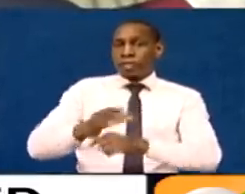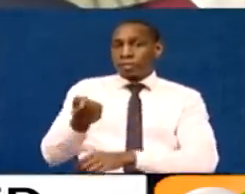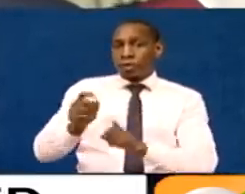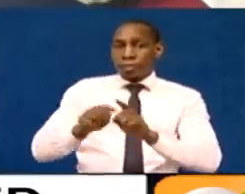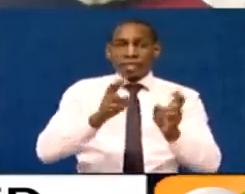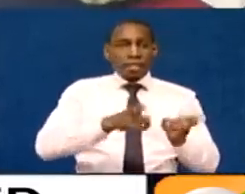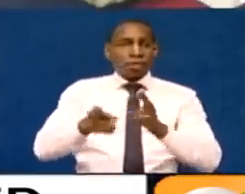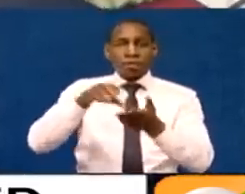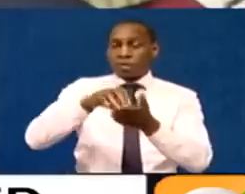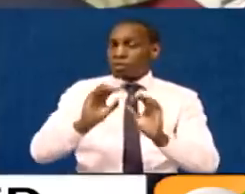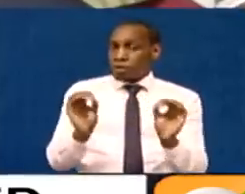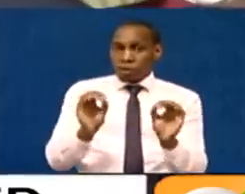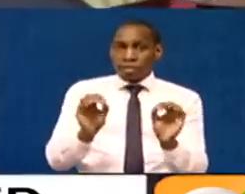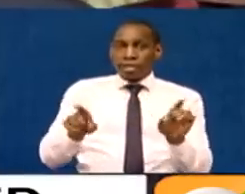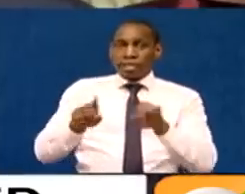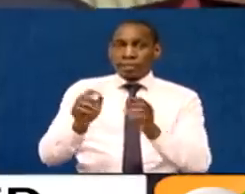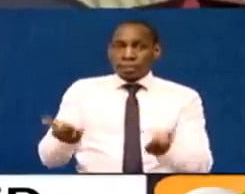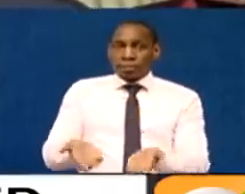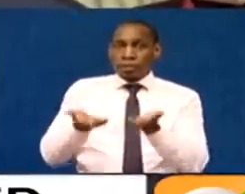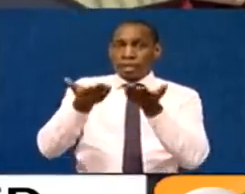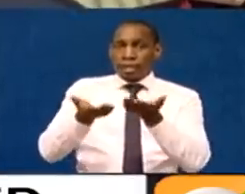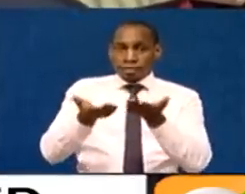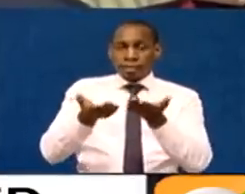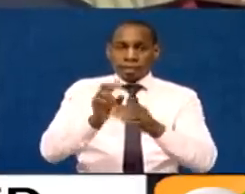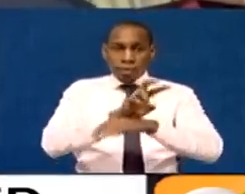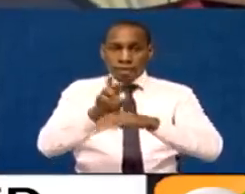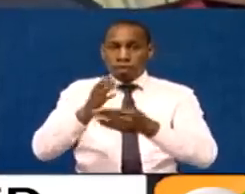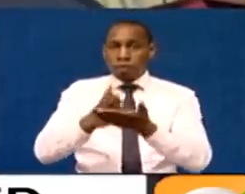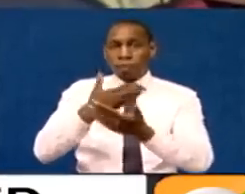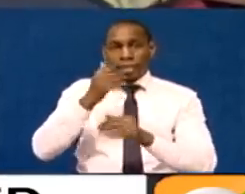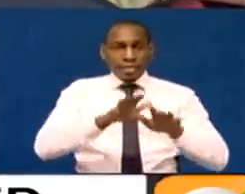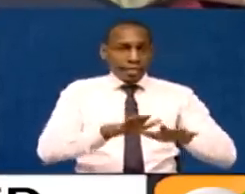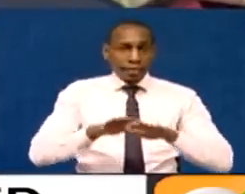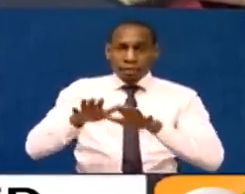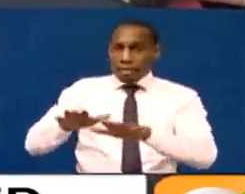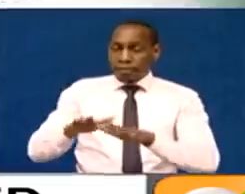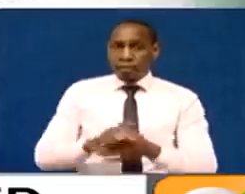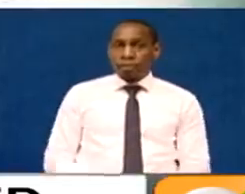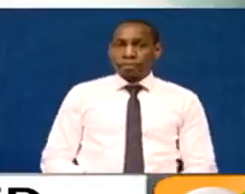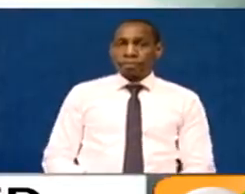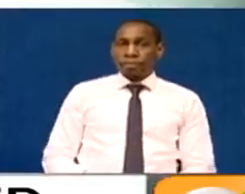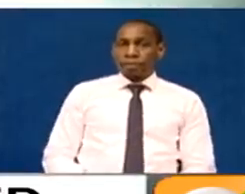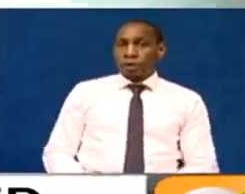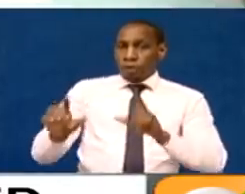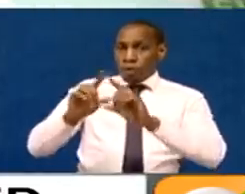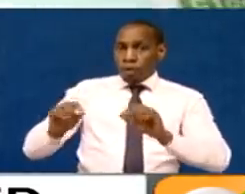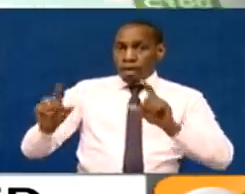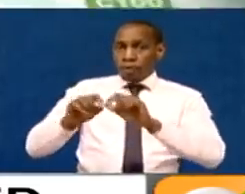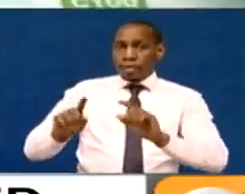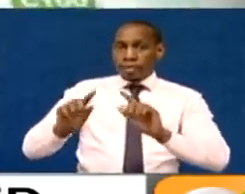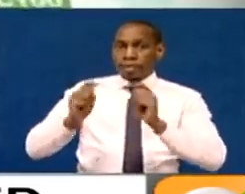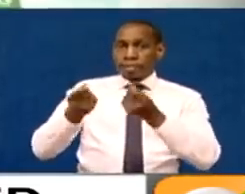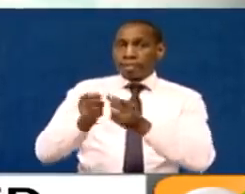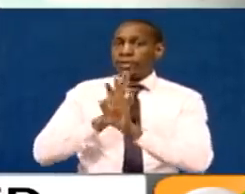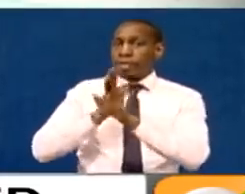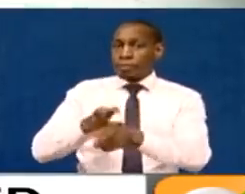a normal space at the moment. We have raised the level of alert. Let us all be very careful about what we do around here. Sources privy to the